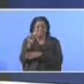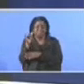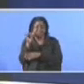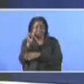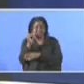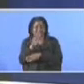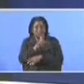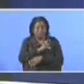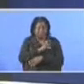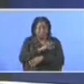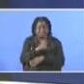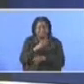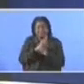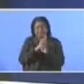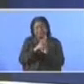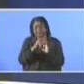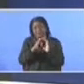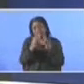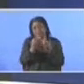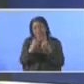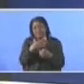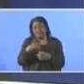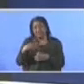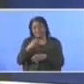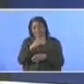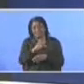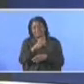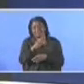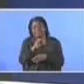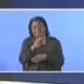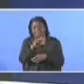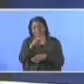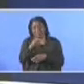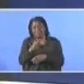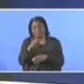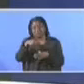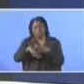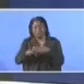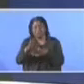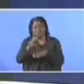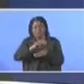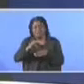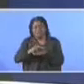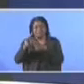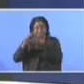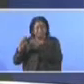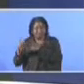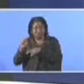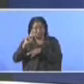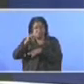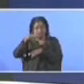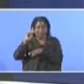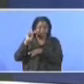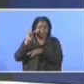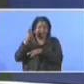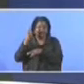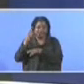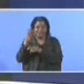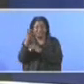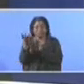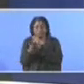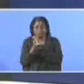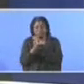Defense Forces and Customs Department ventured to Nassau Village, Pinewood and Flamingo Gardens, and Baintown areas. The